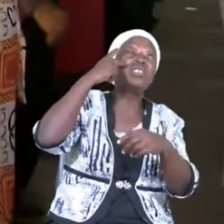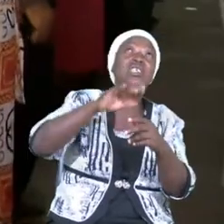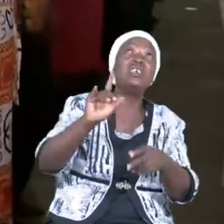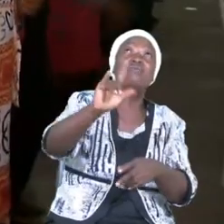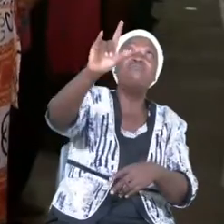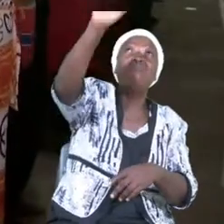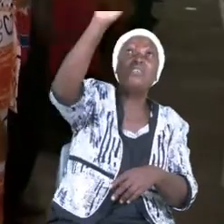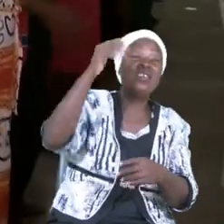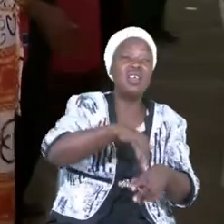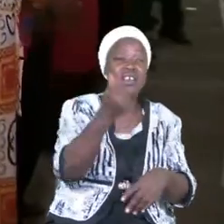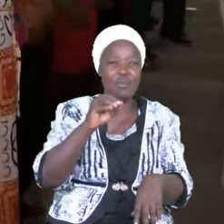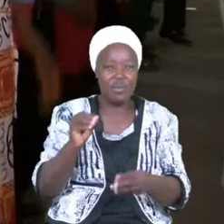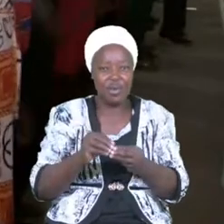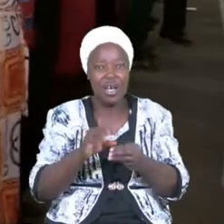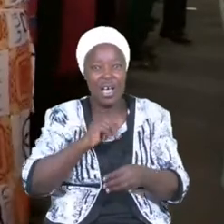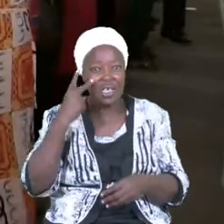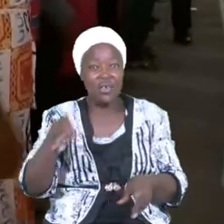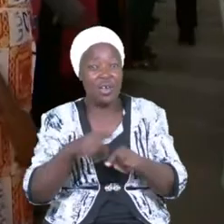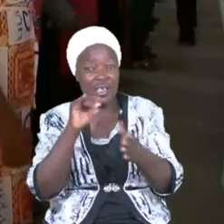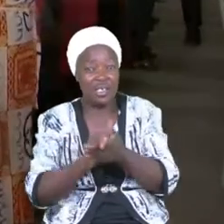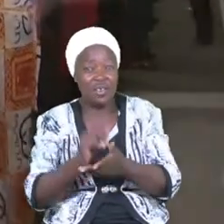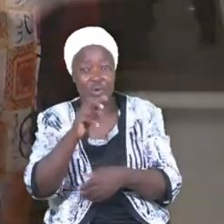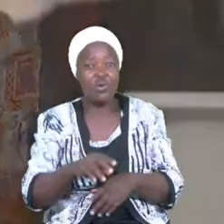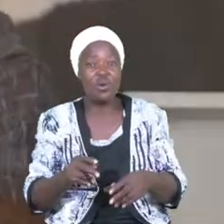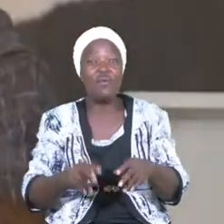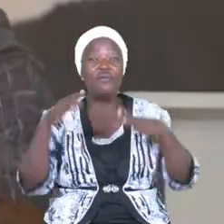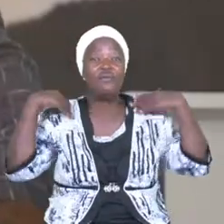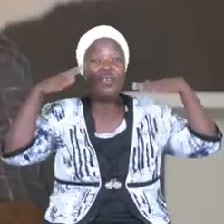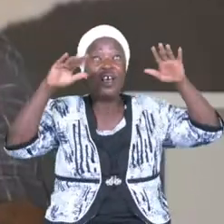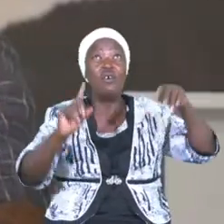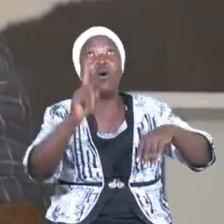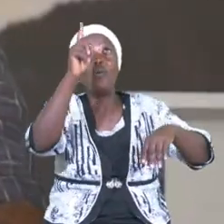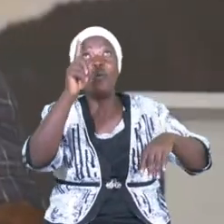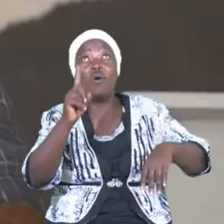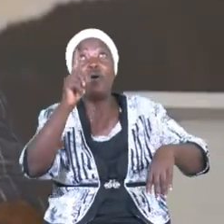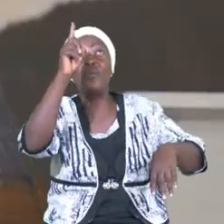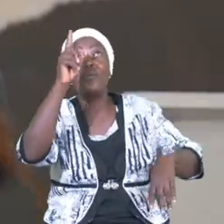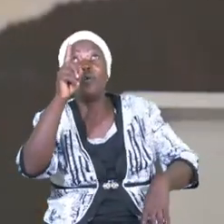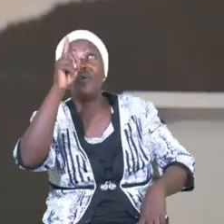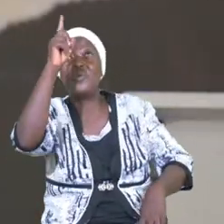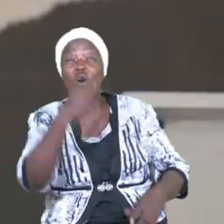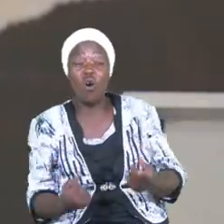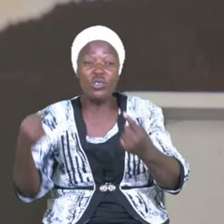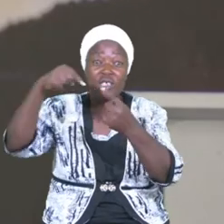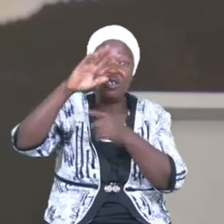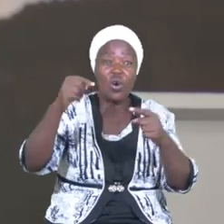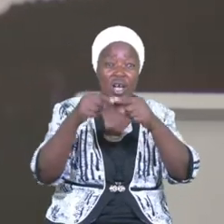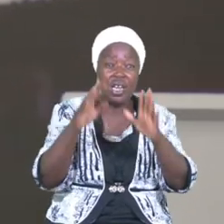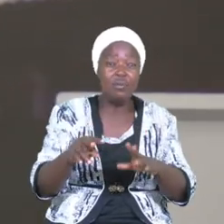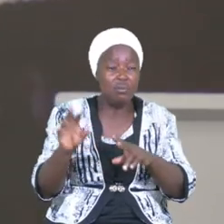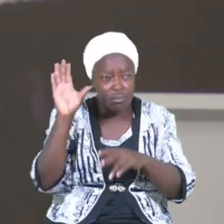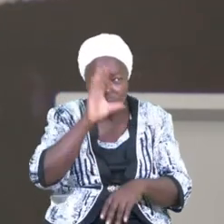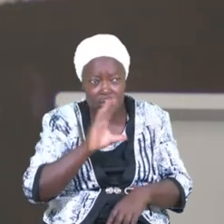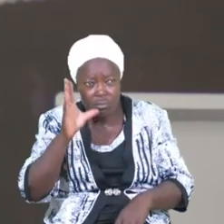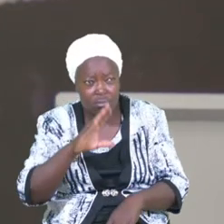you like that. You're soaring up and soaring up and soaring up until your enemies look. Your